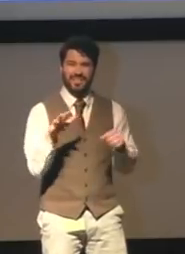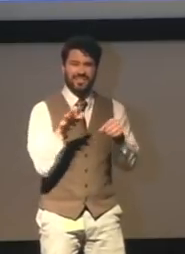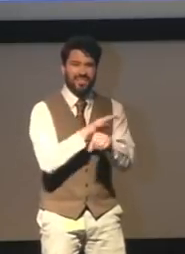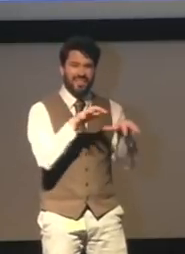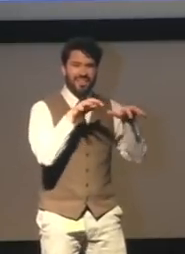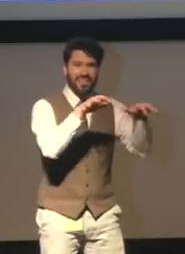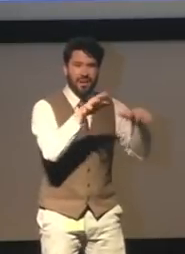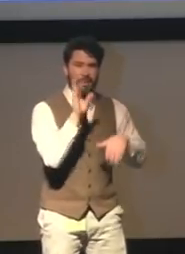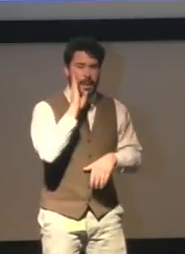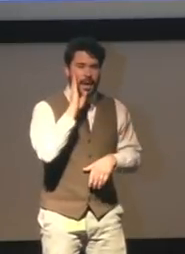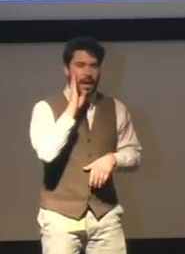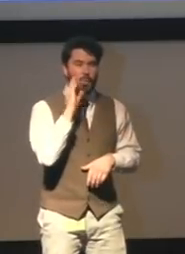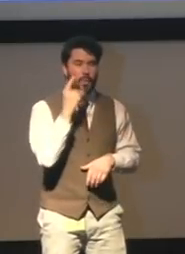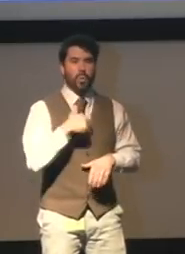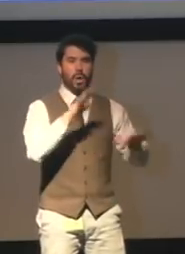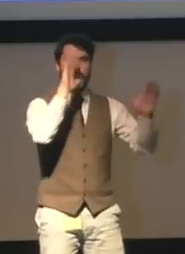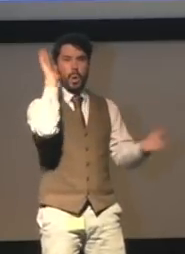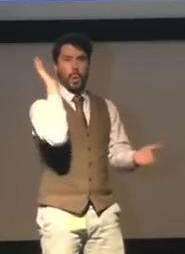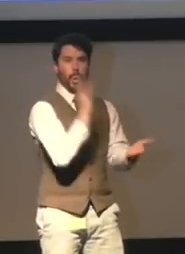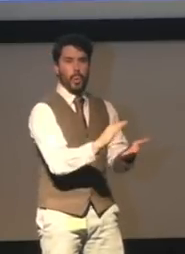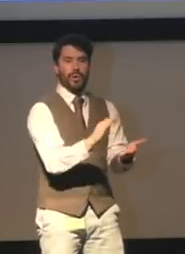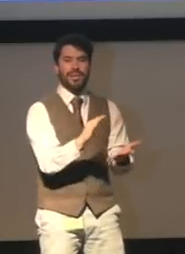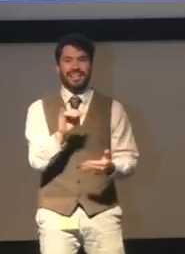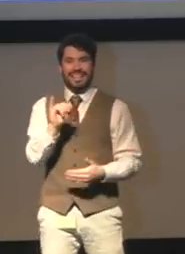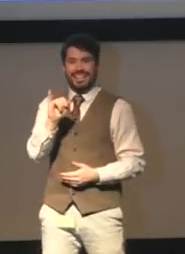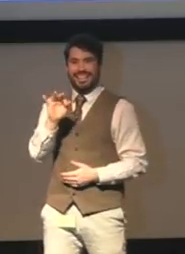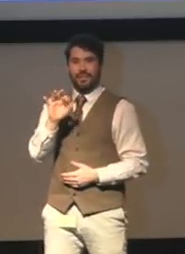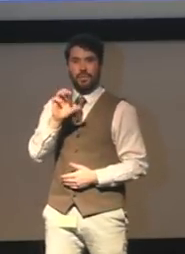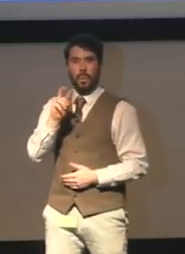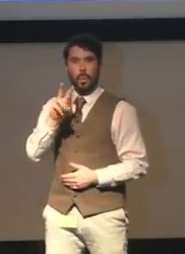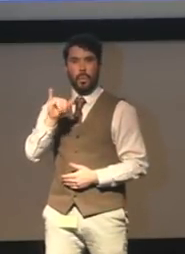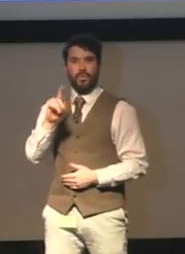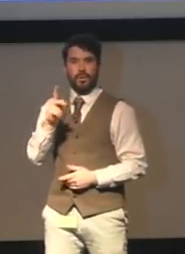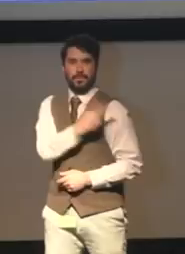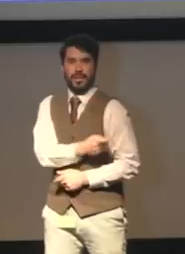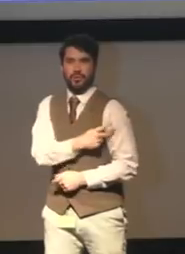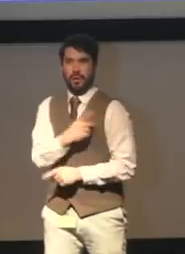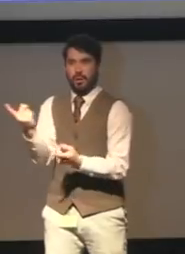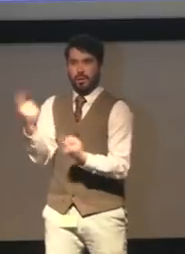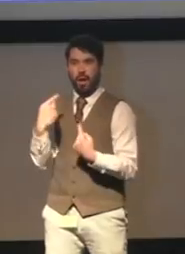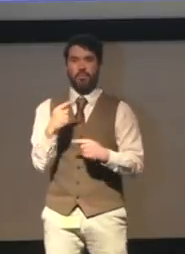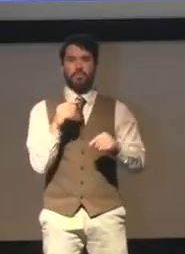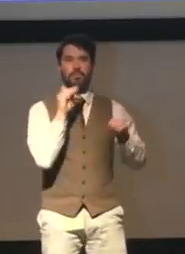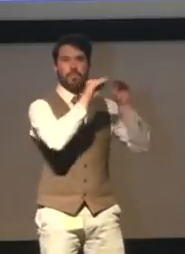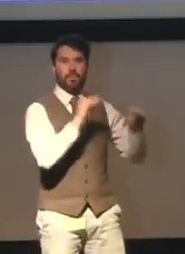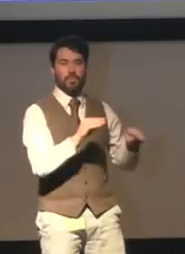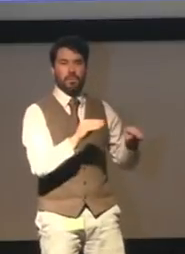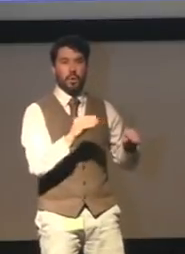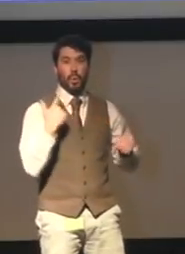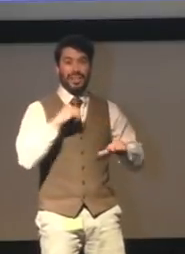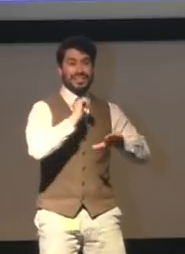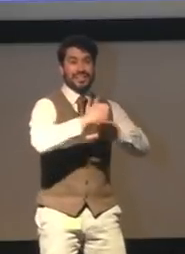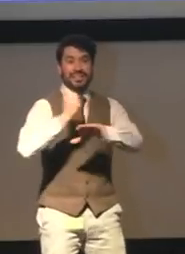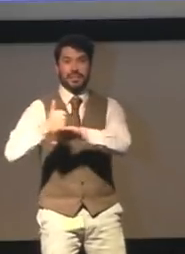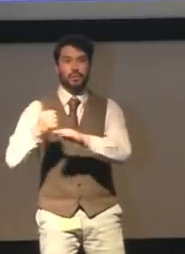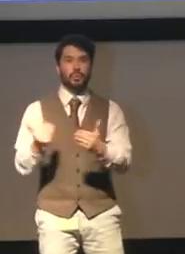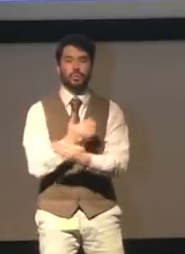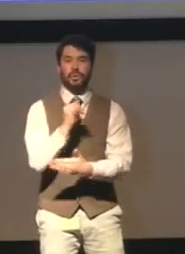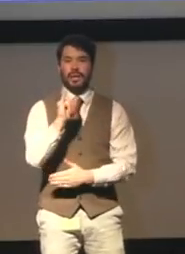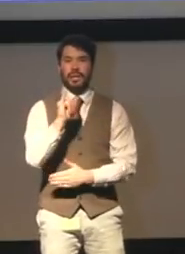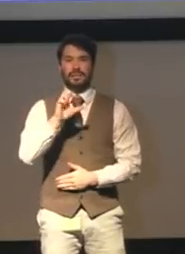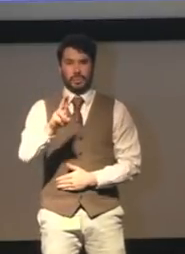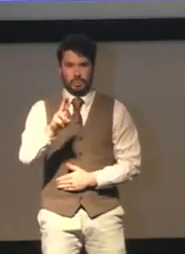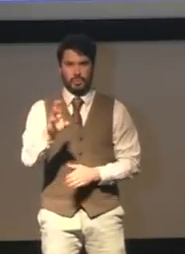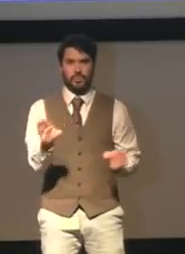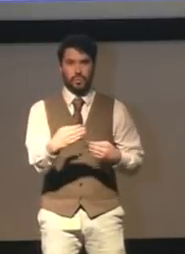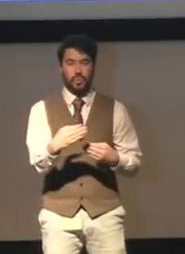COVID patients who would need to come to the hospital. And we've built a number of new ICU rooms, which has been great in